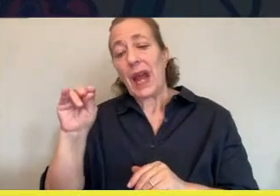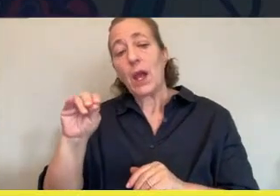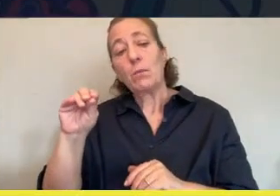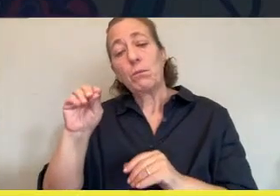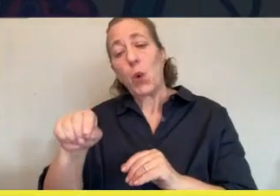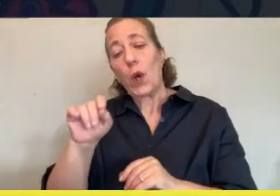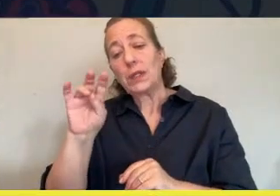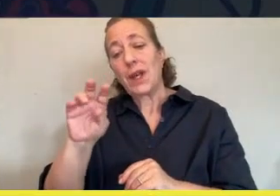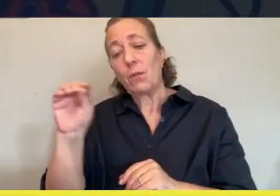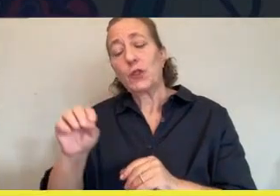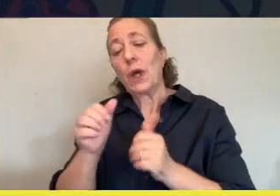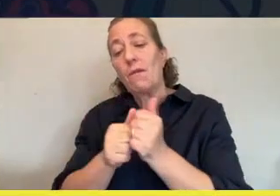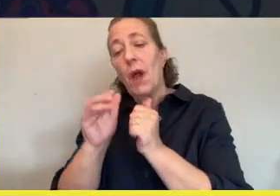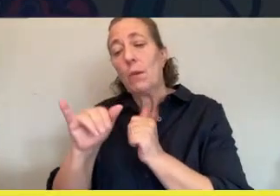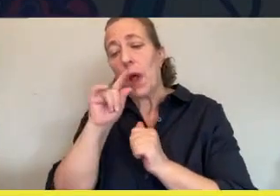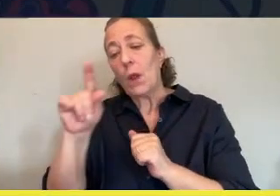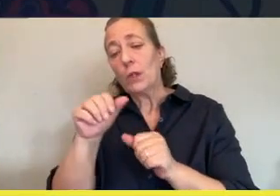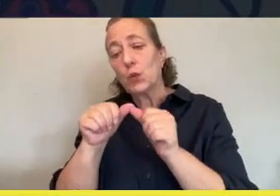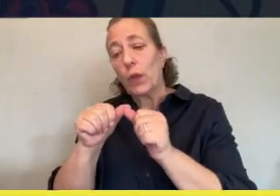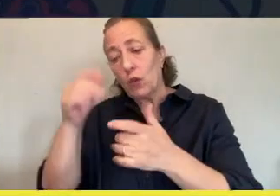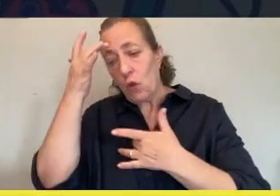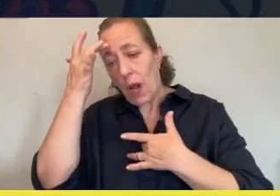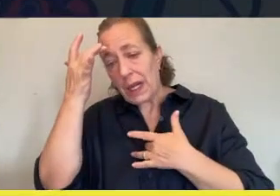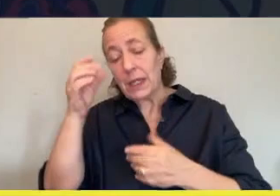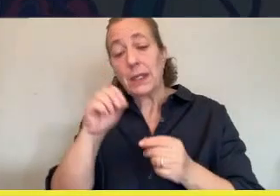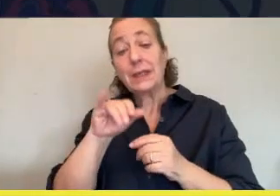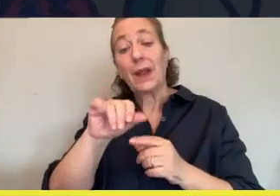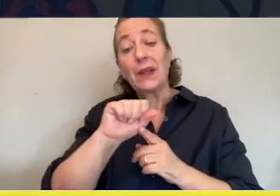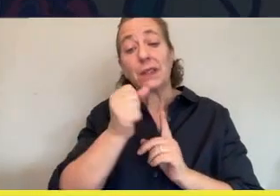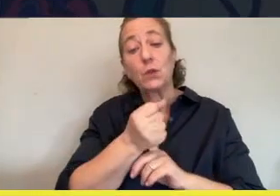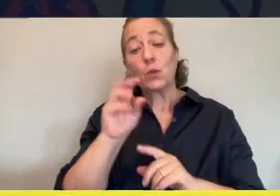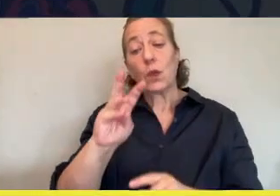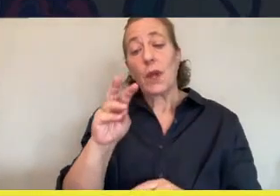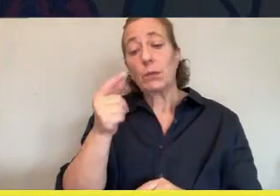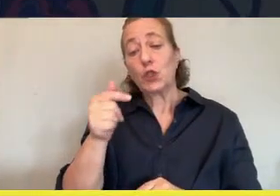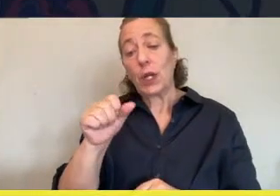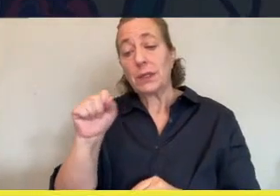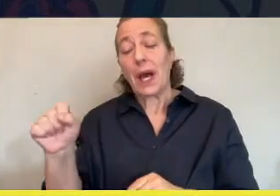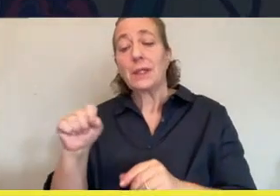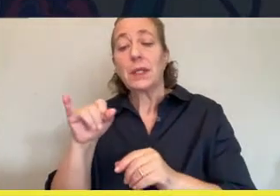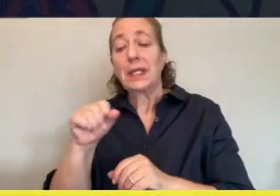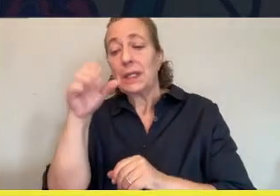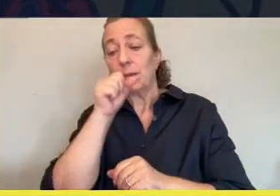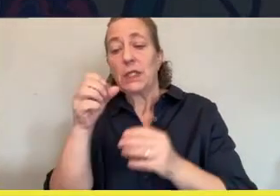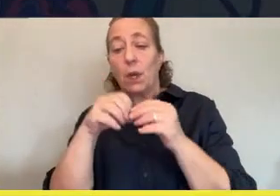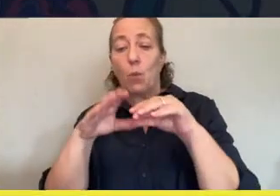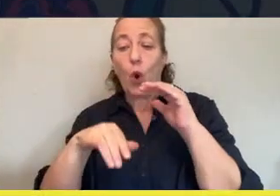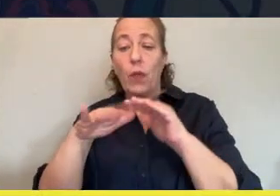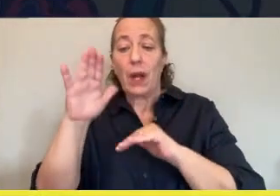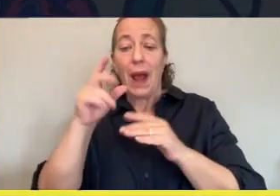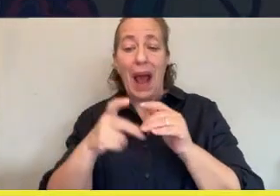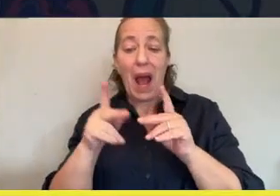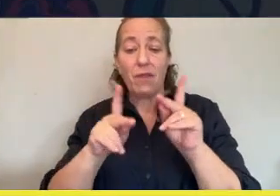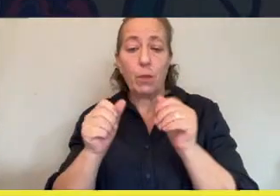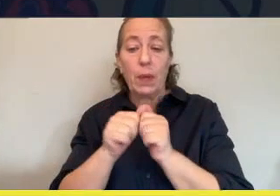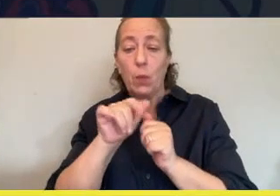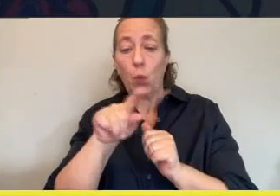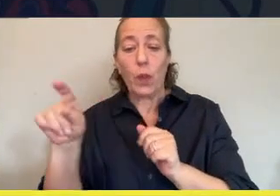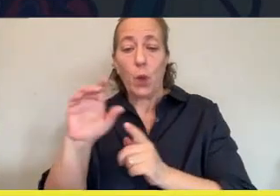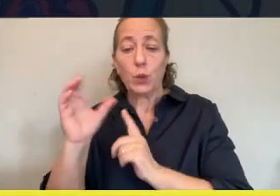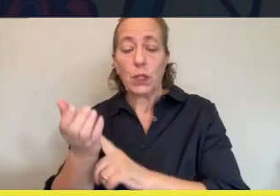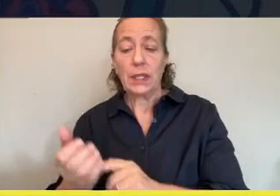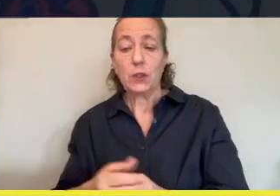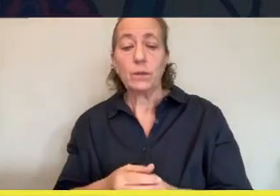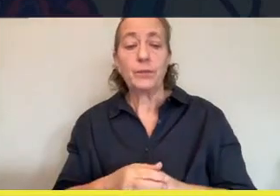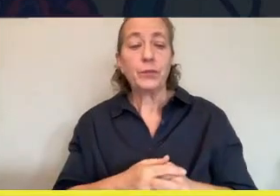followed by those with chronic illness, which indicates that the WGSS is missing more than half of people with these conditions. Partial